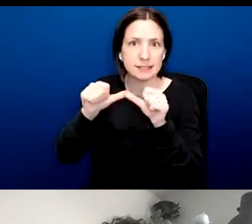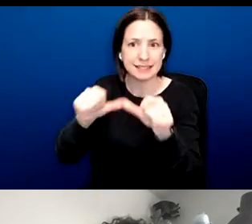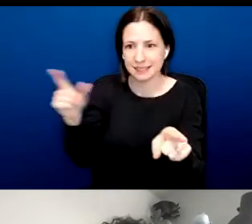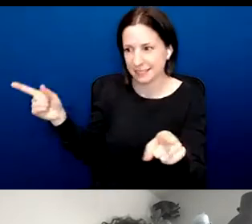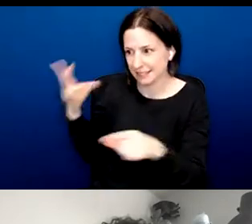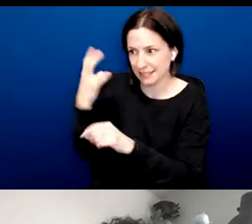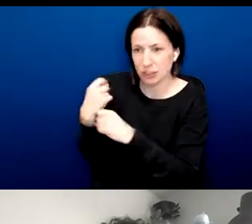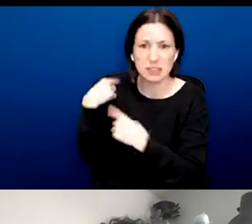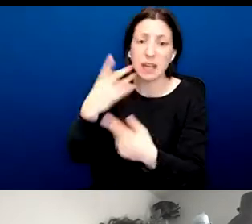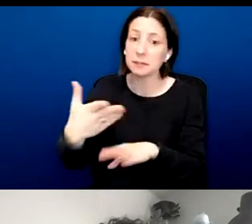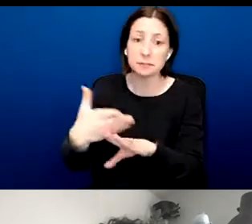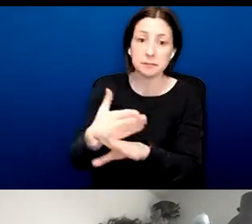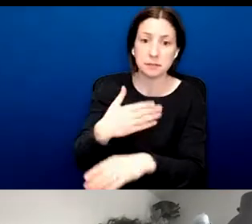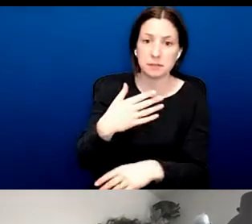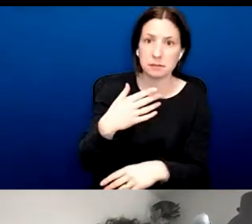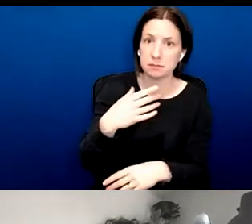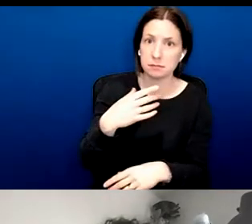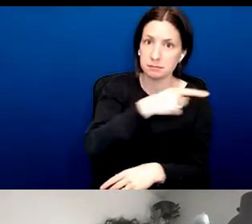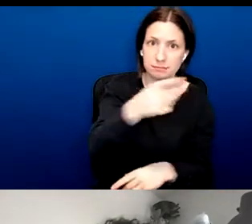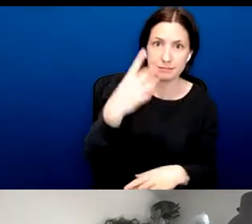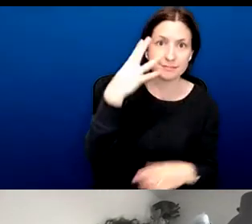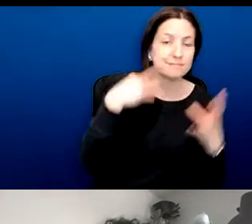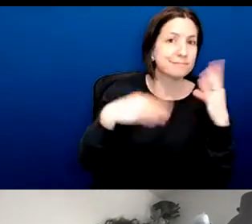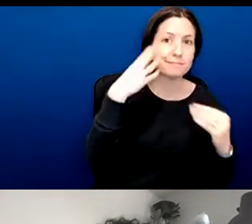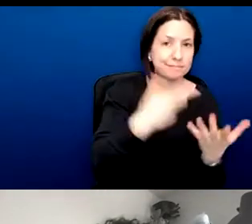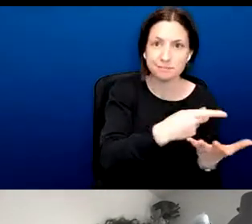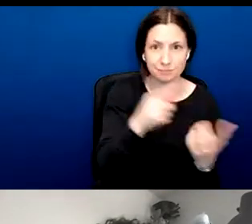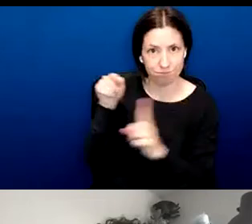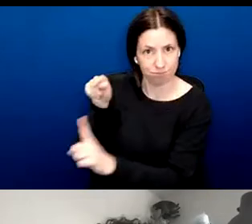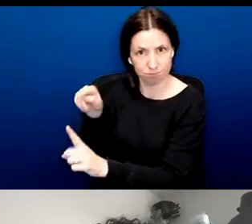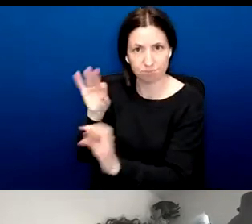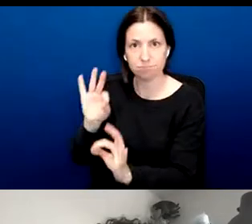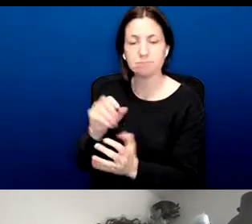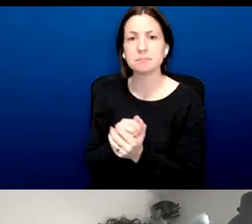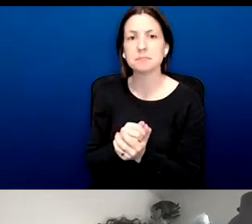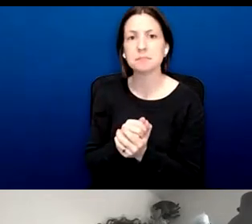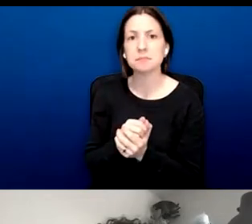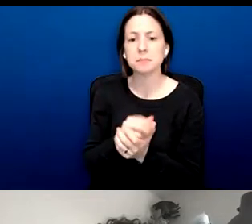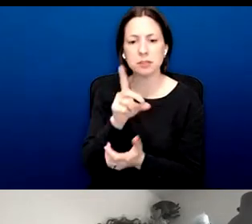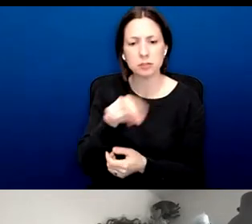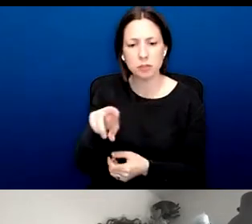I've had elsewhere. But I also think what Dr. Smith said about